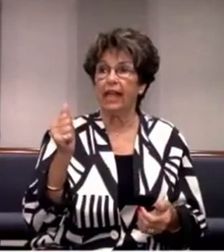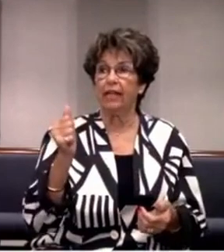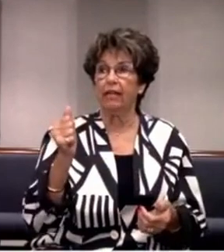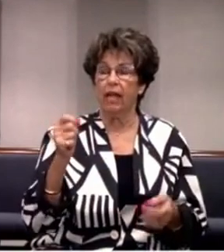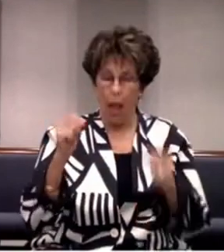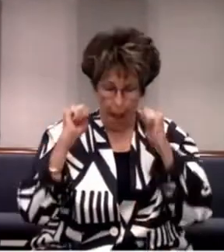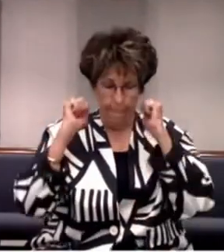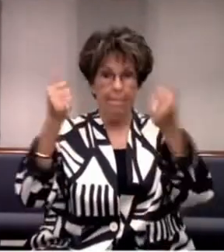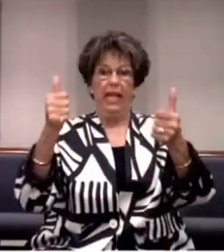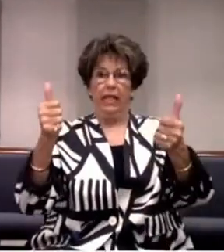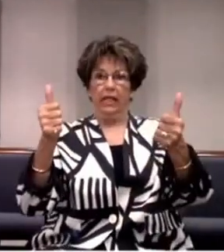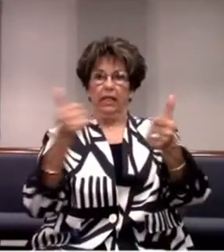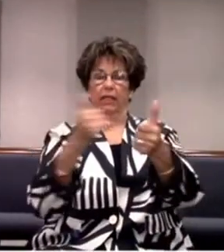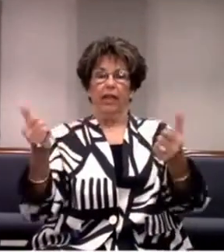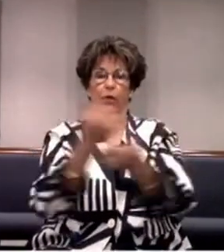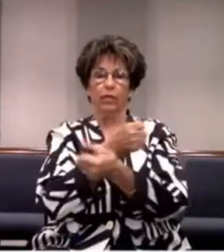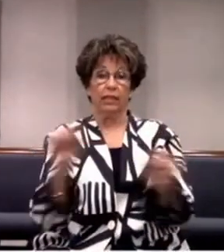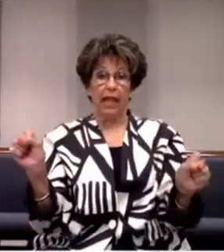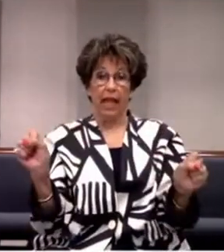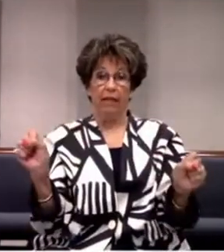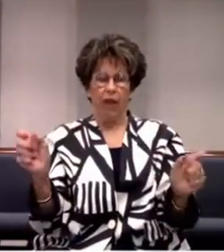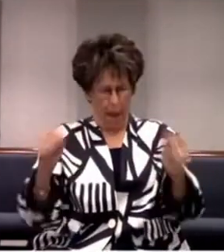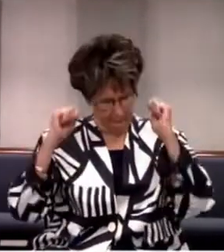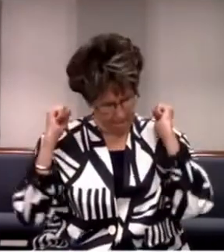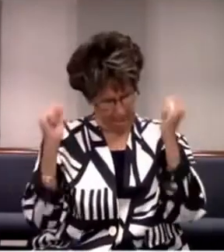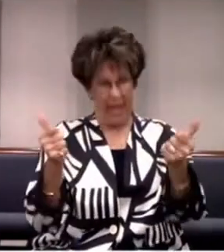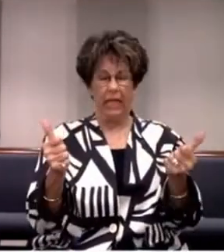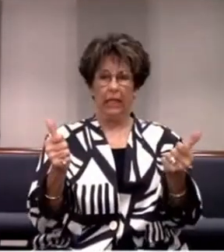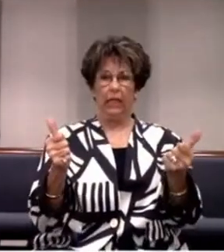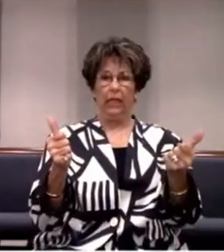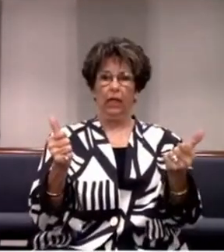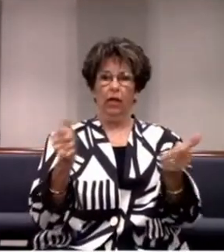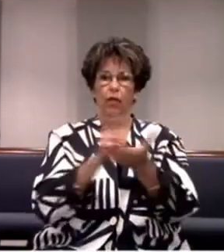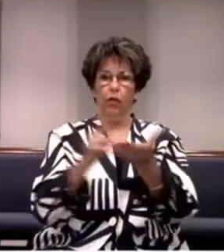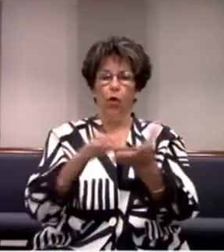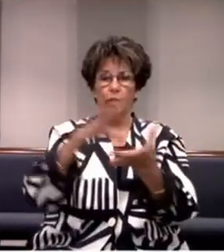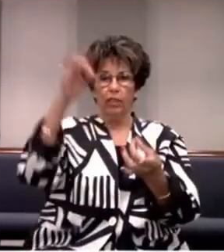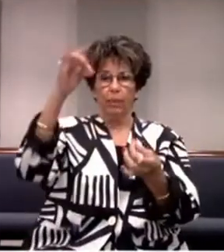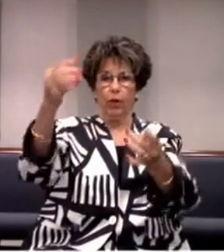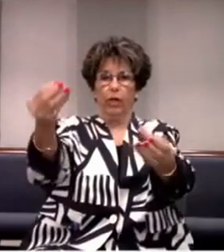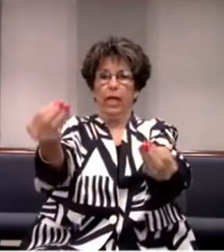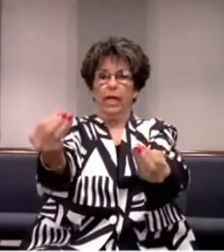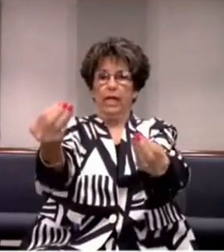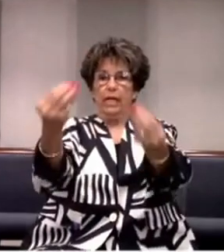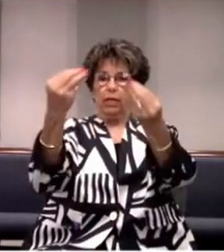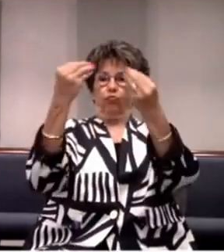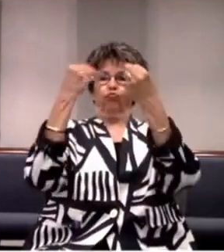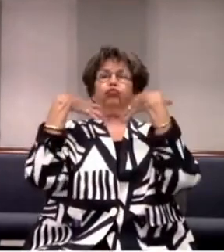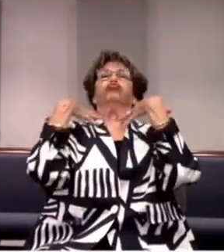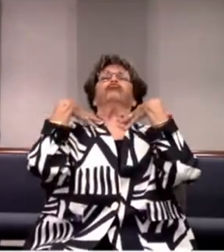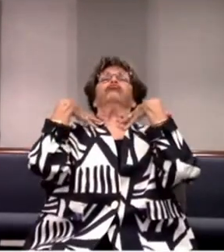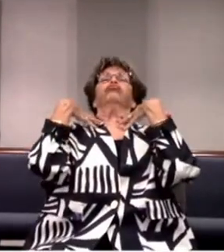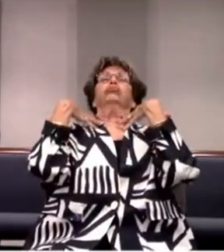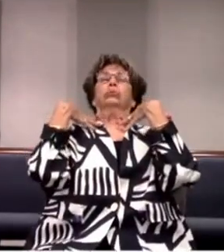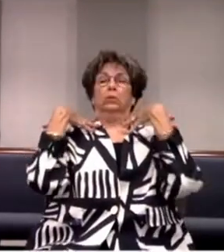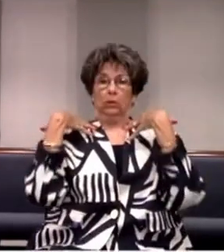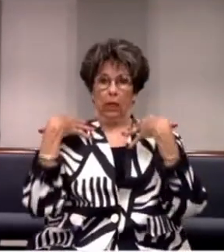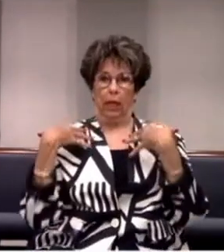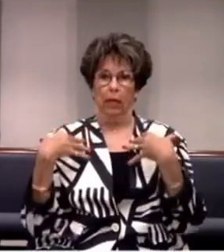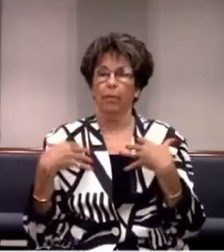were saved, immediately they were indwelt by the Holy Spirit of God as the Holy Ghost fell on